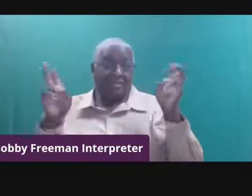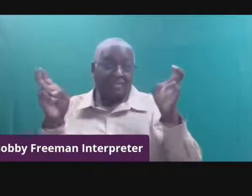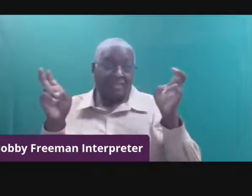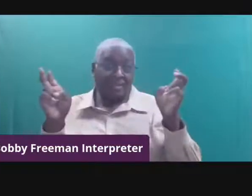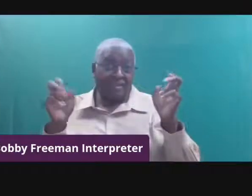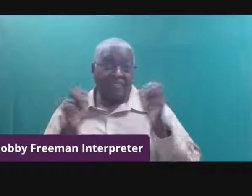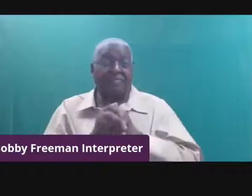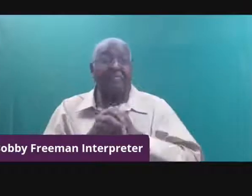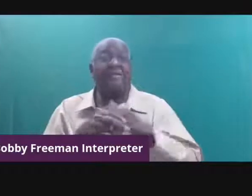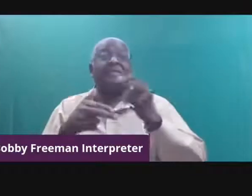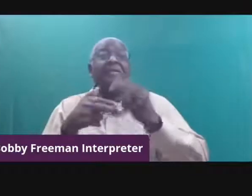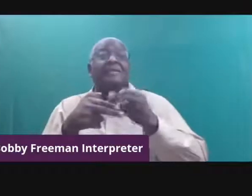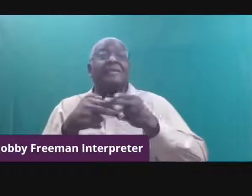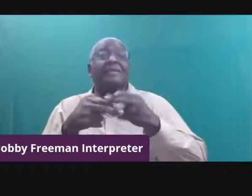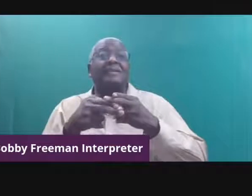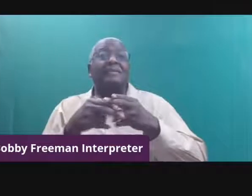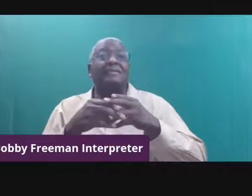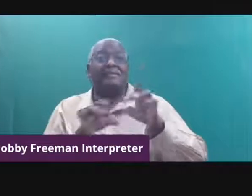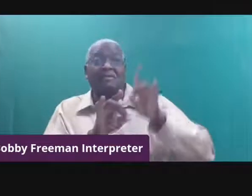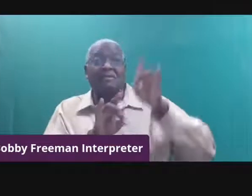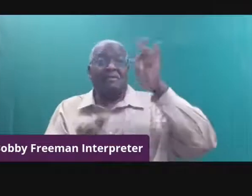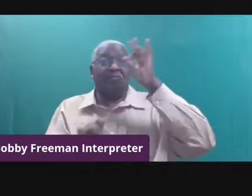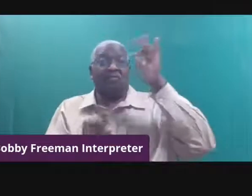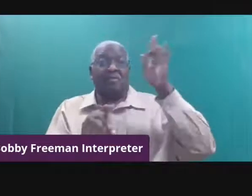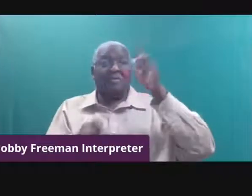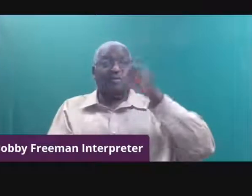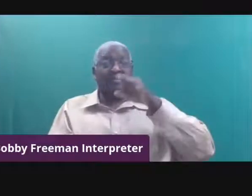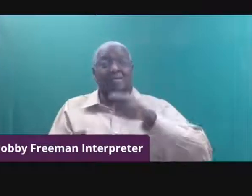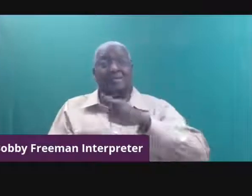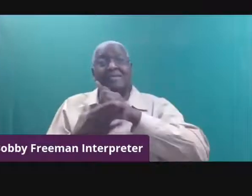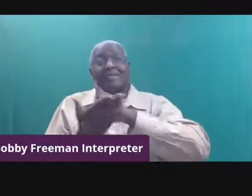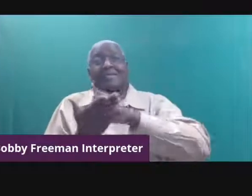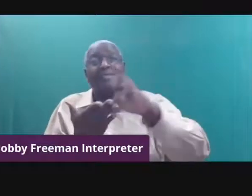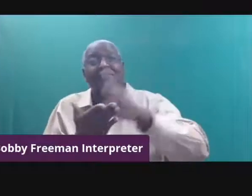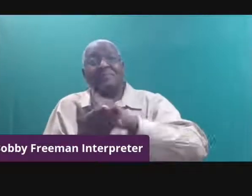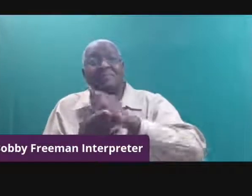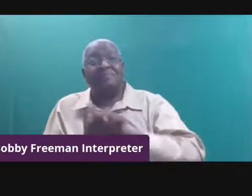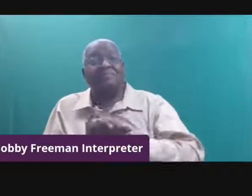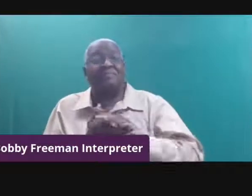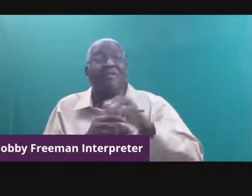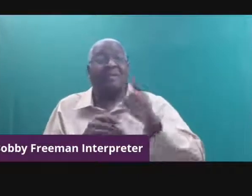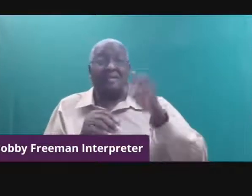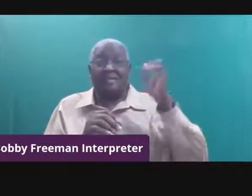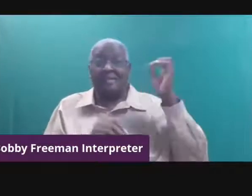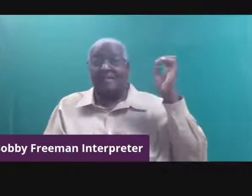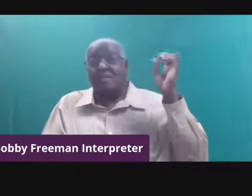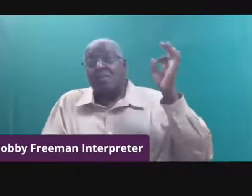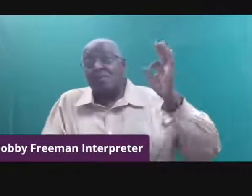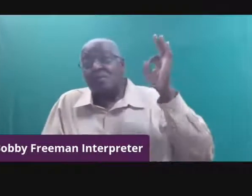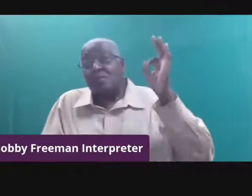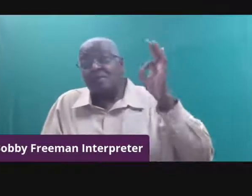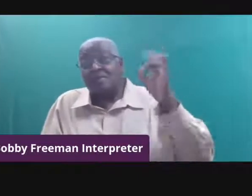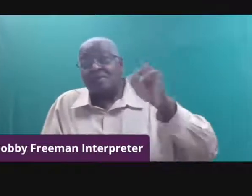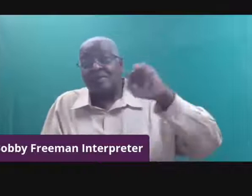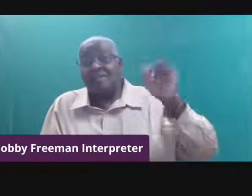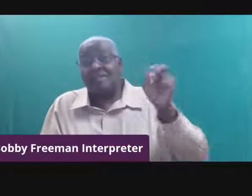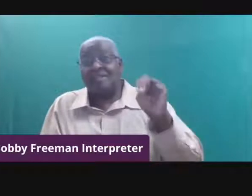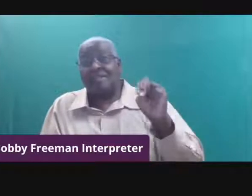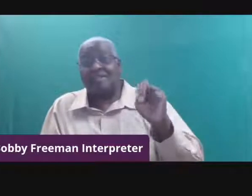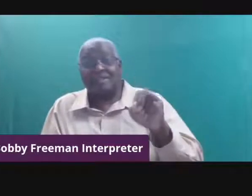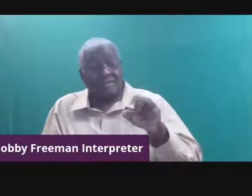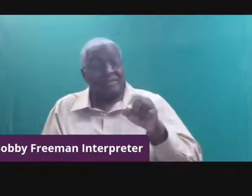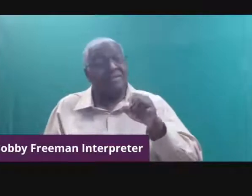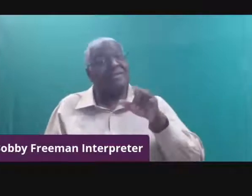quarter called Spiritual Discipline. And our preaching series for the month of January is Get Your